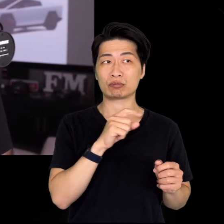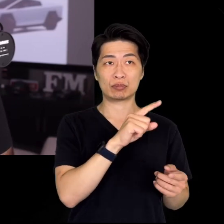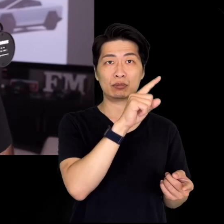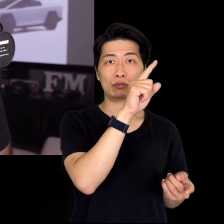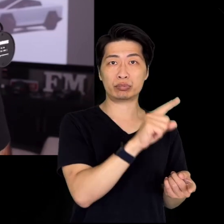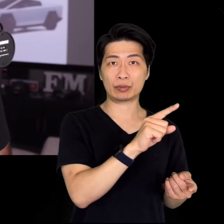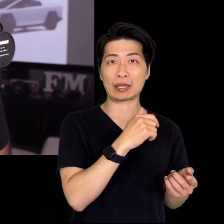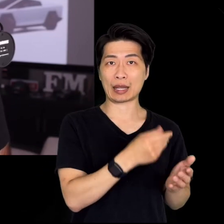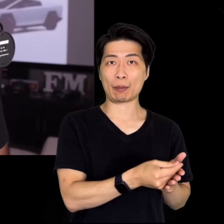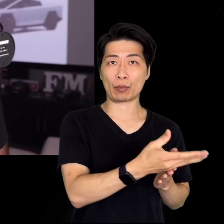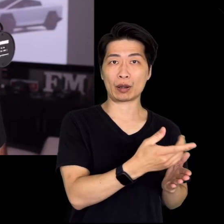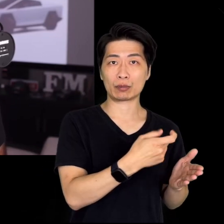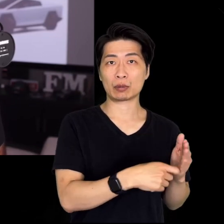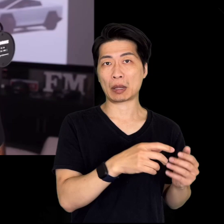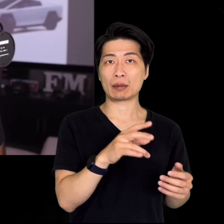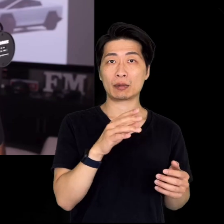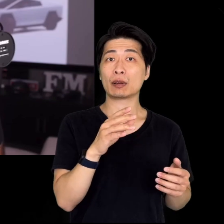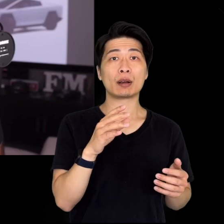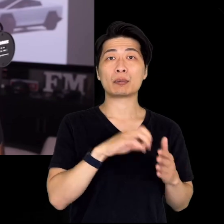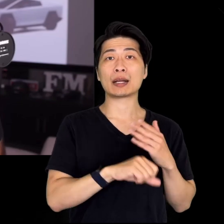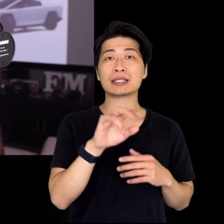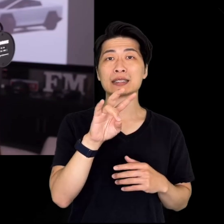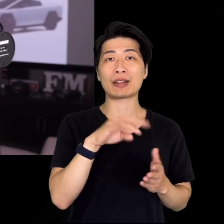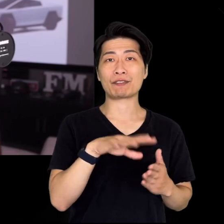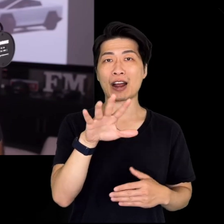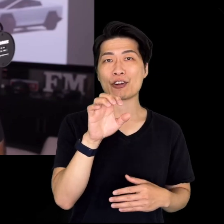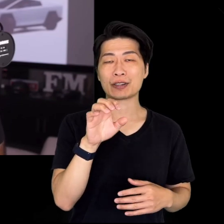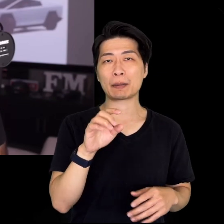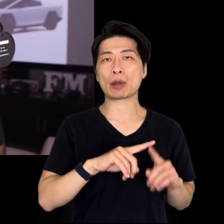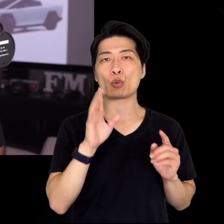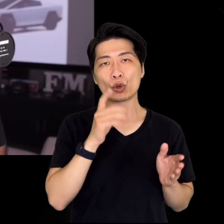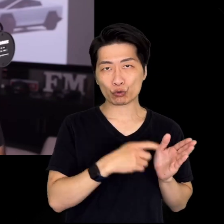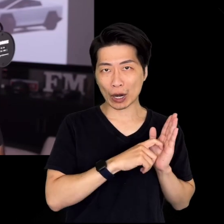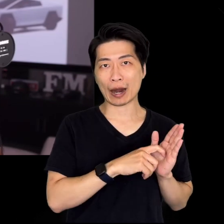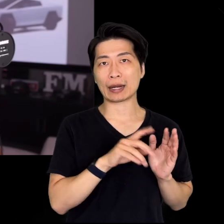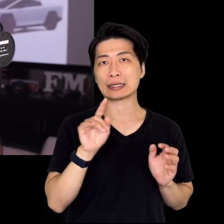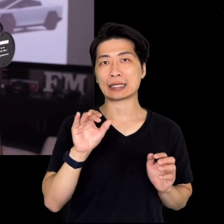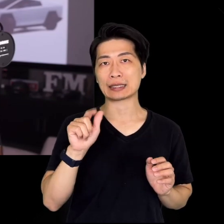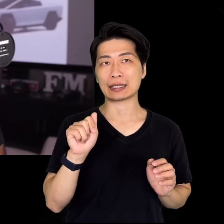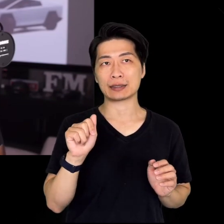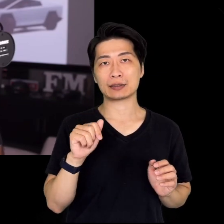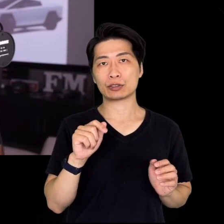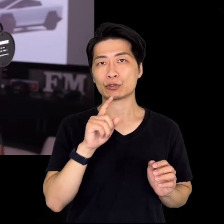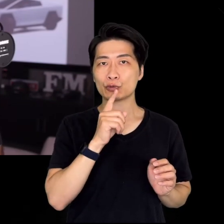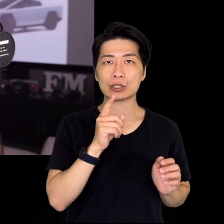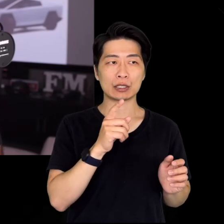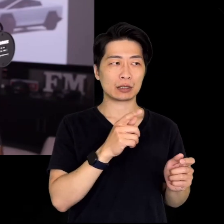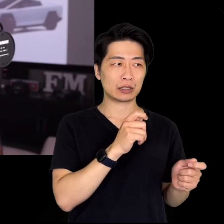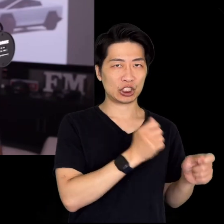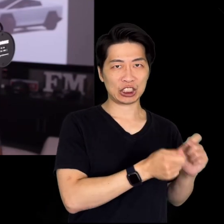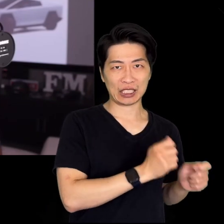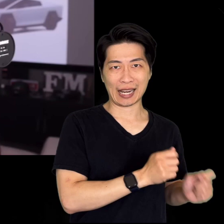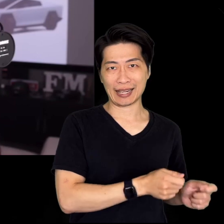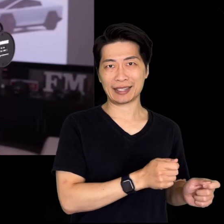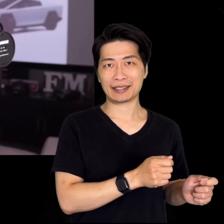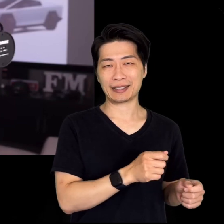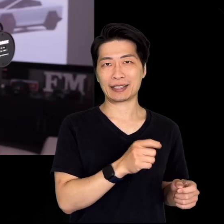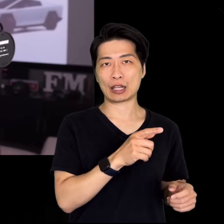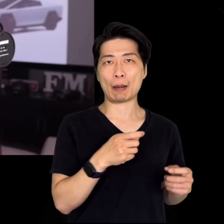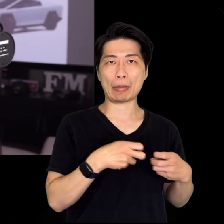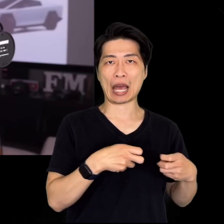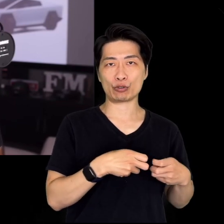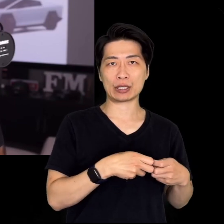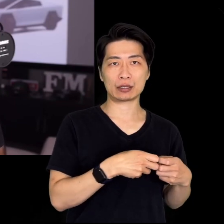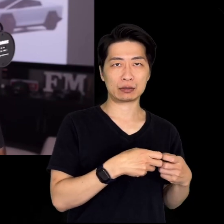that you'll be able to knock down the purchase price of the car by another $7,500. But that's going to require them to redo a